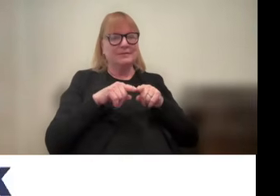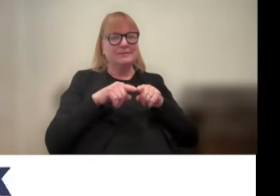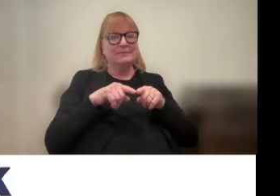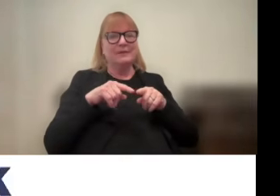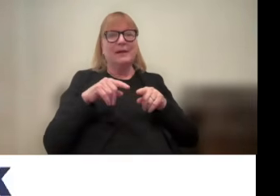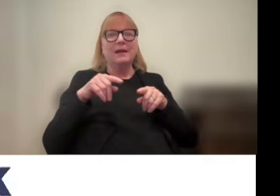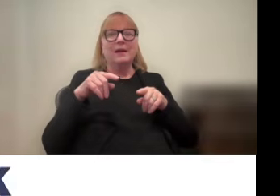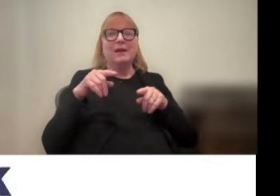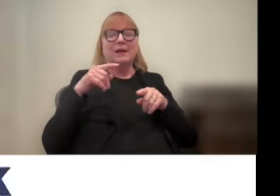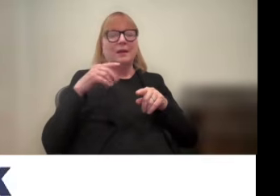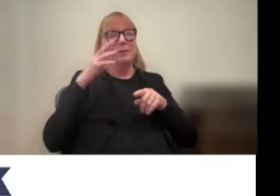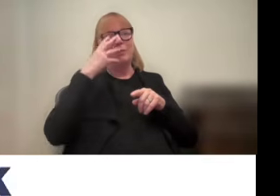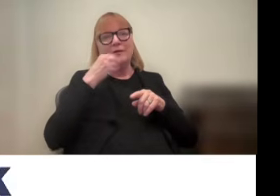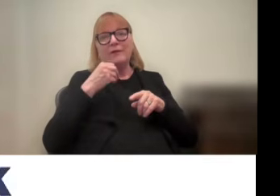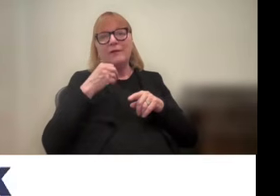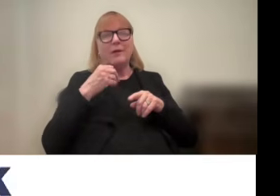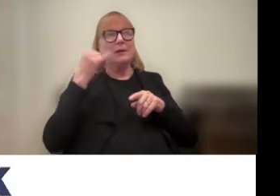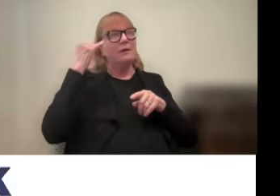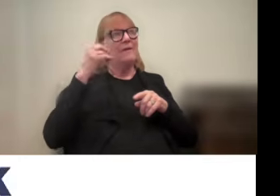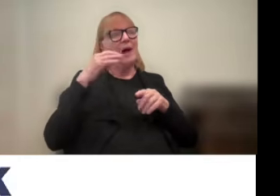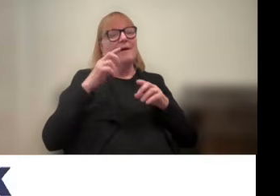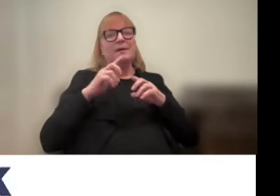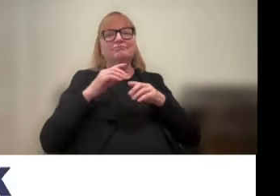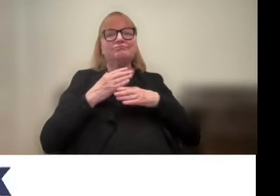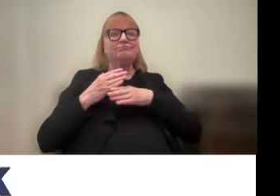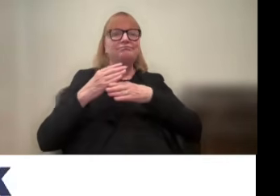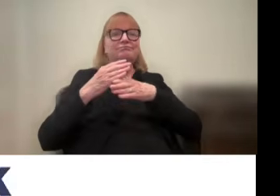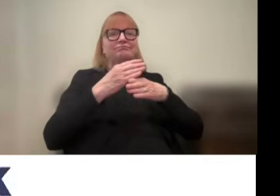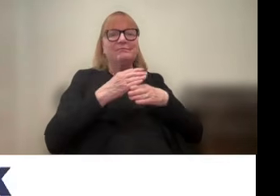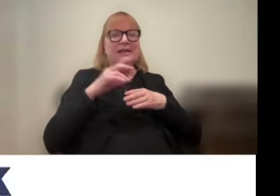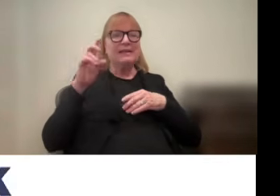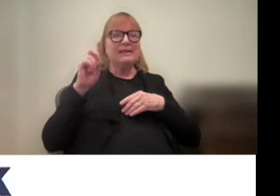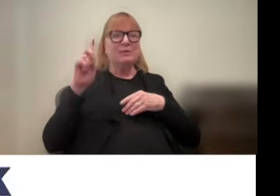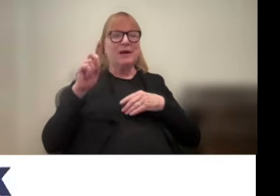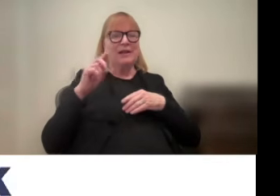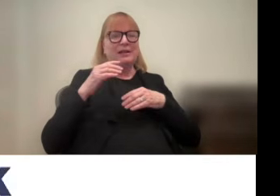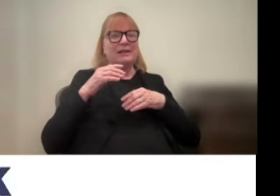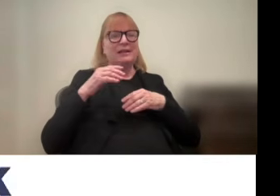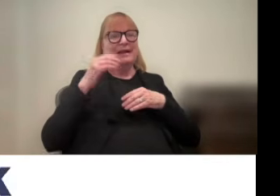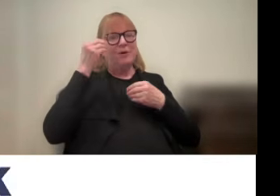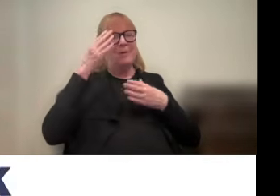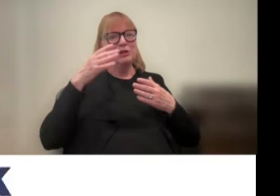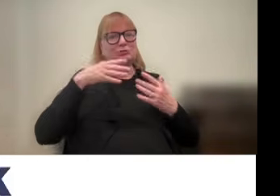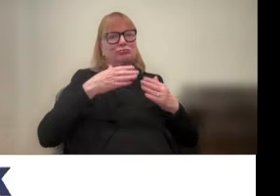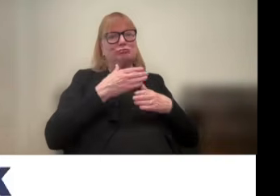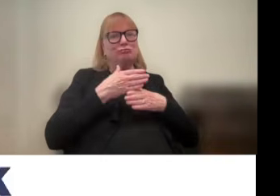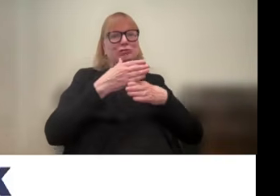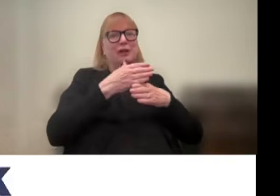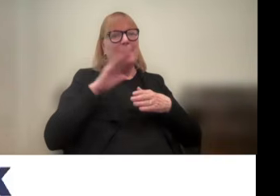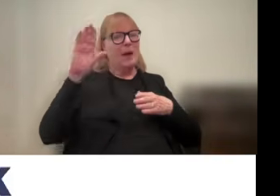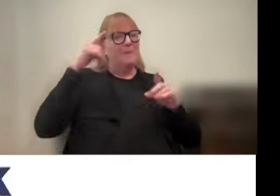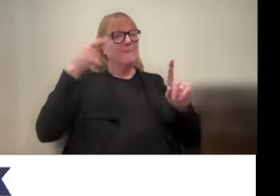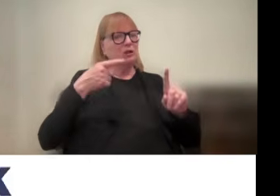me, it is a beautiful notion of democratically sharing information and has always been part of their